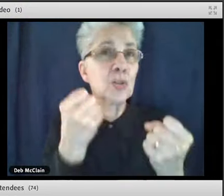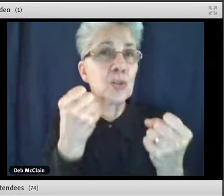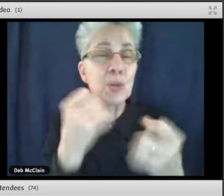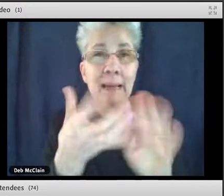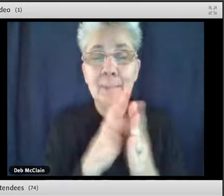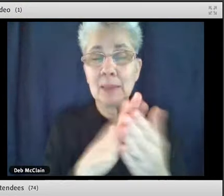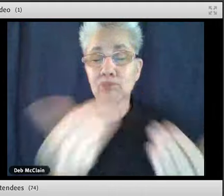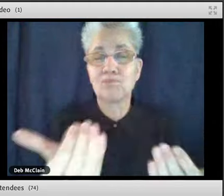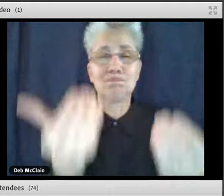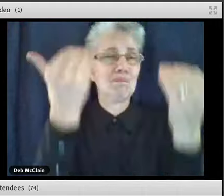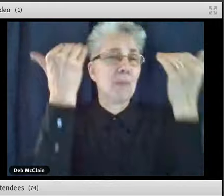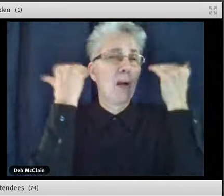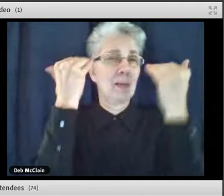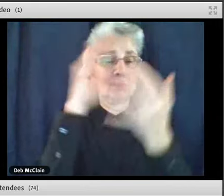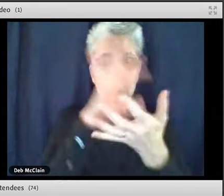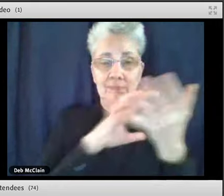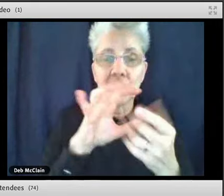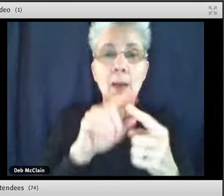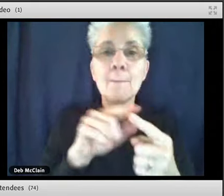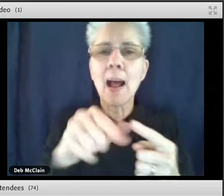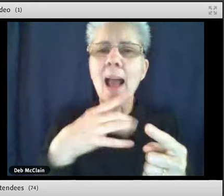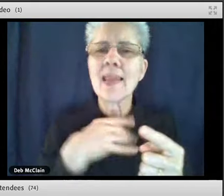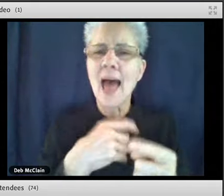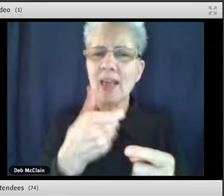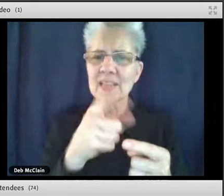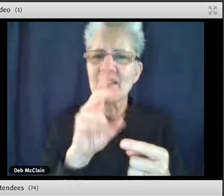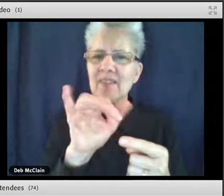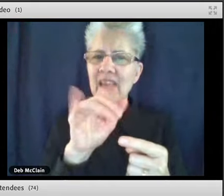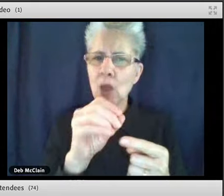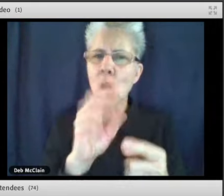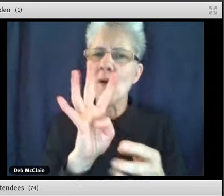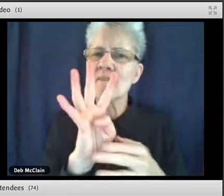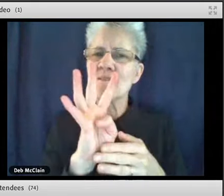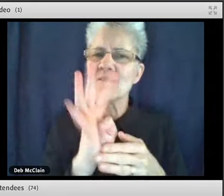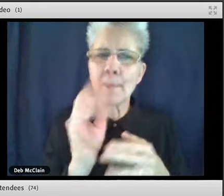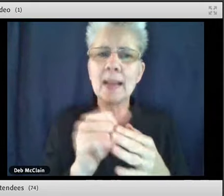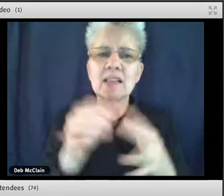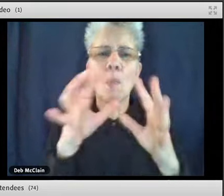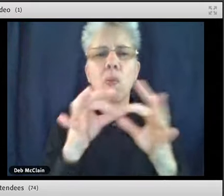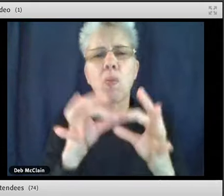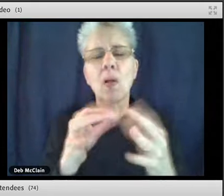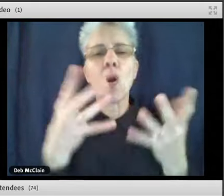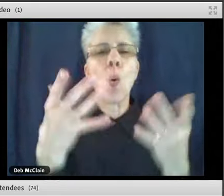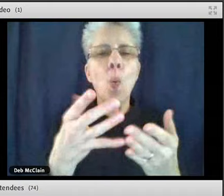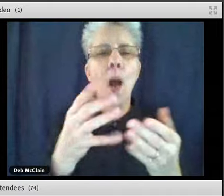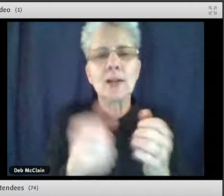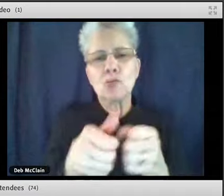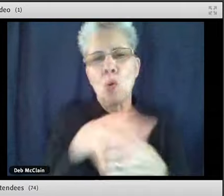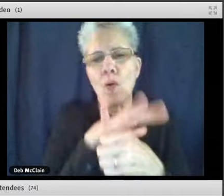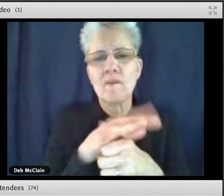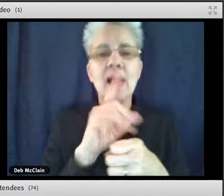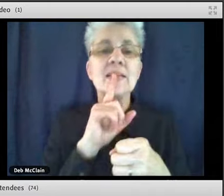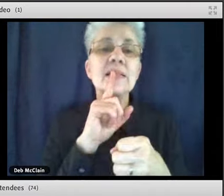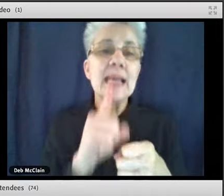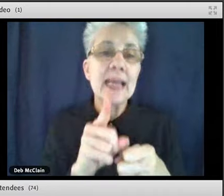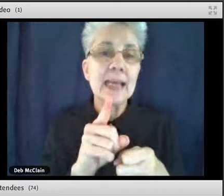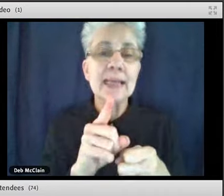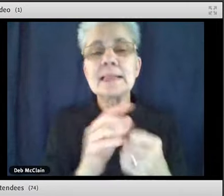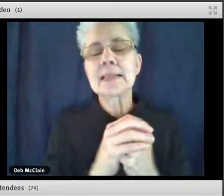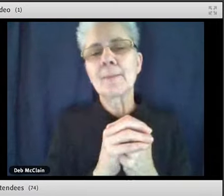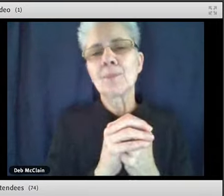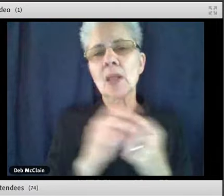overwhelming. But I really like this video. It's 4 minutes, and she goes into what coronavirus is, COVID-19. She's